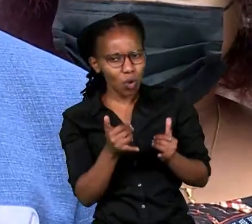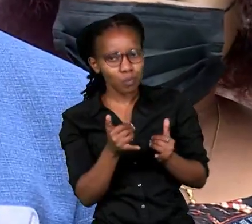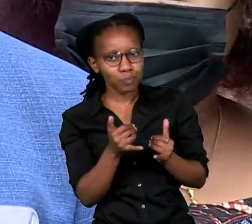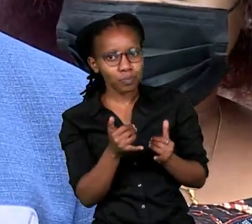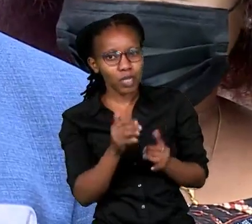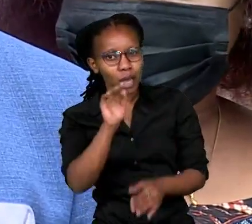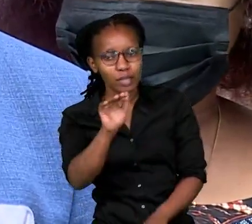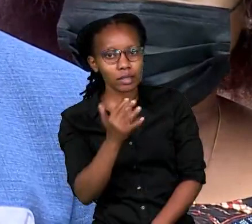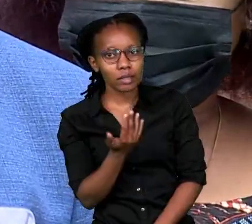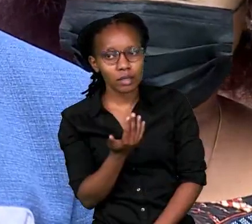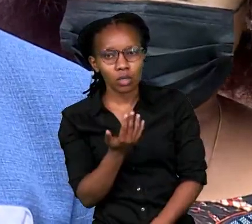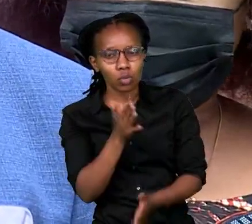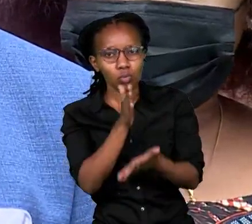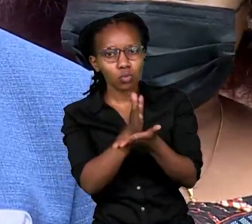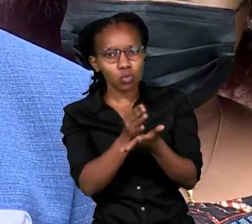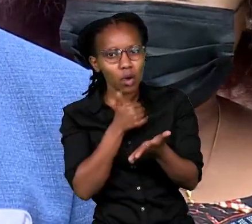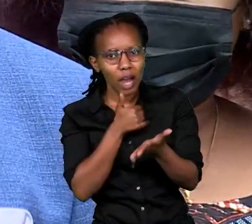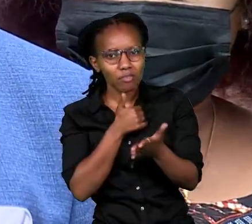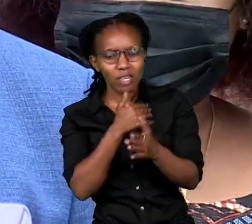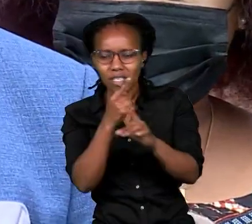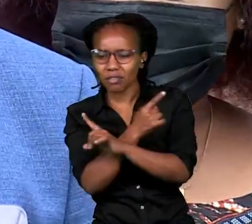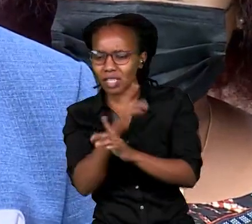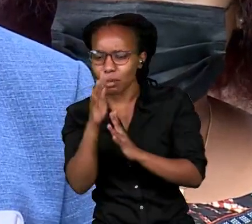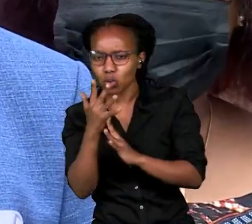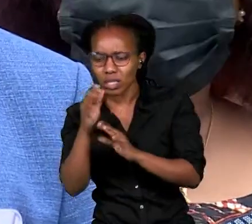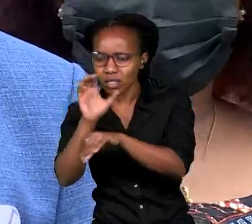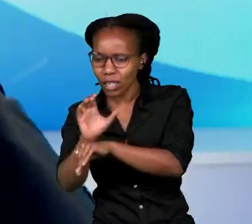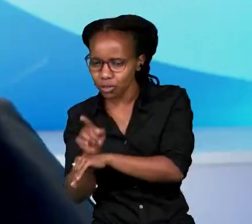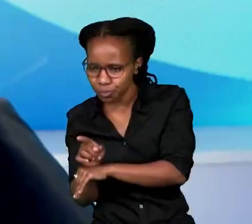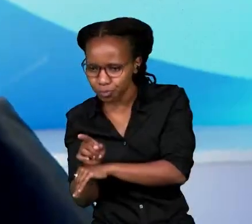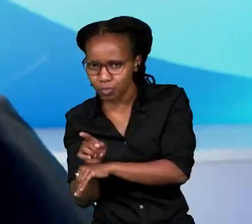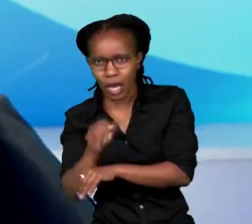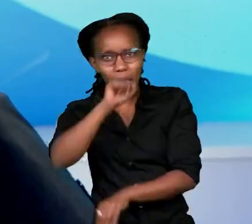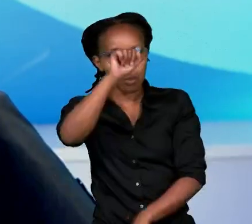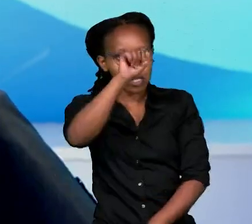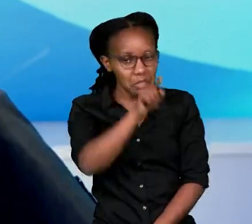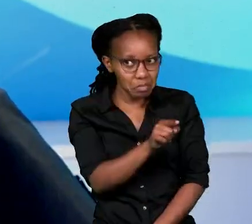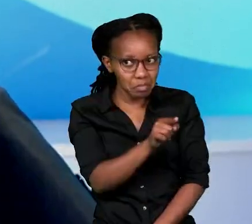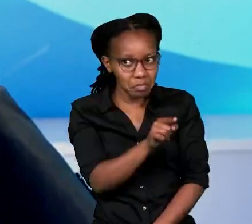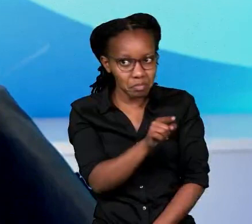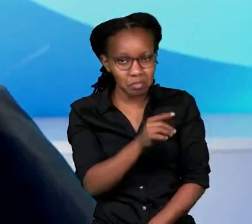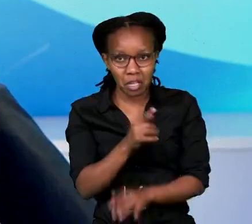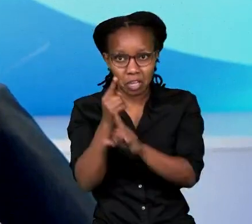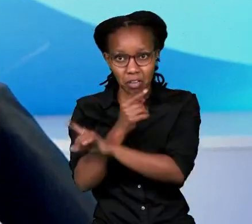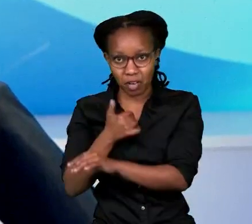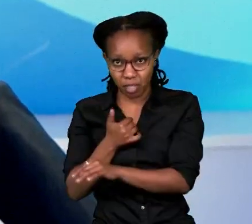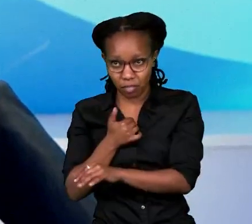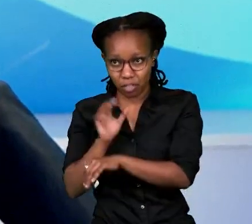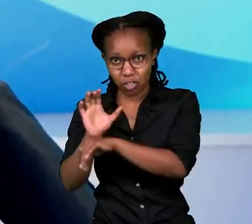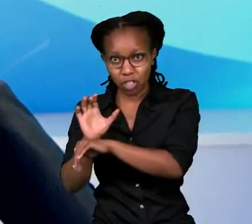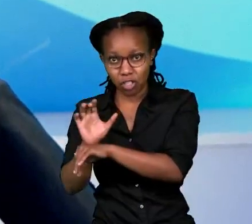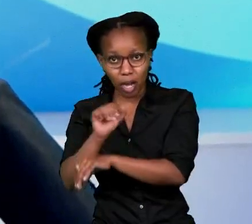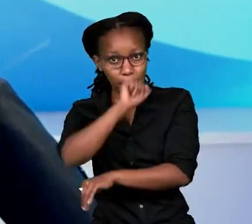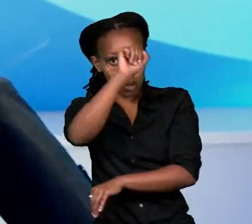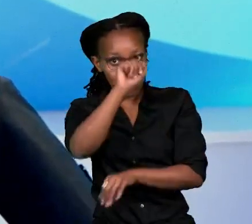is there really a separation between church and politics? Is there a separation between church and politics? But earlier